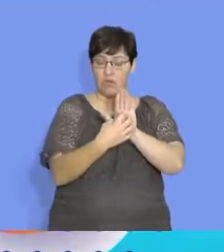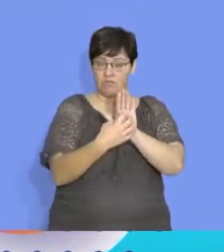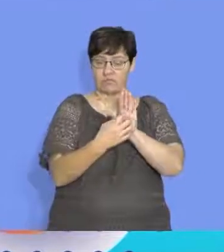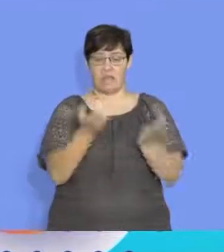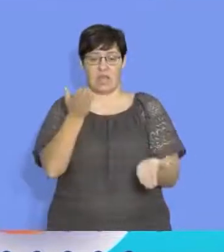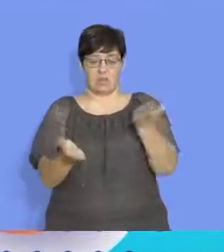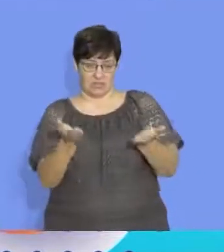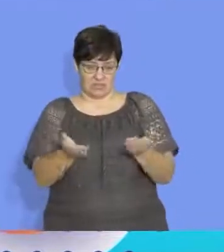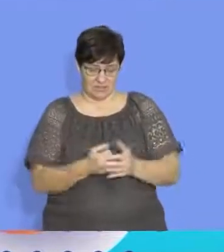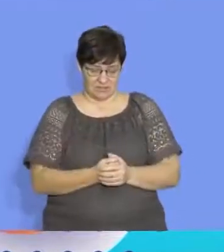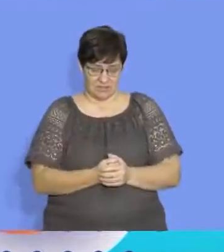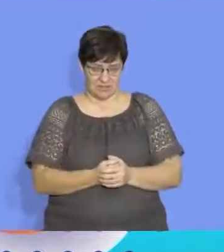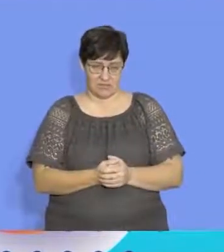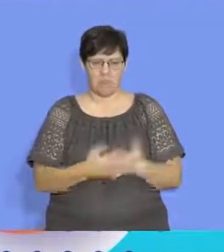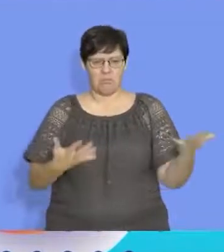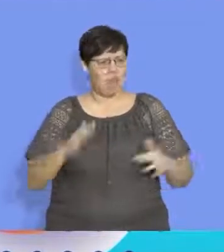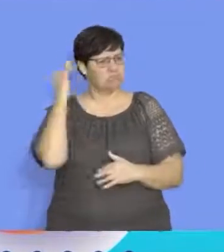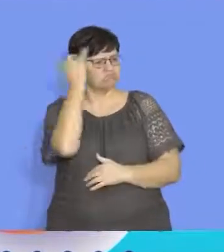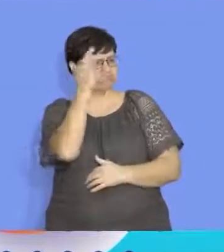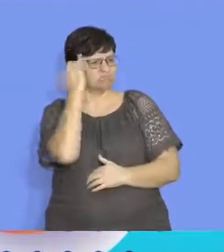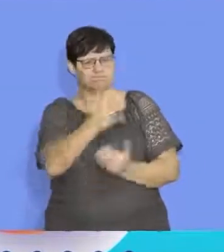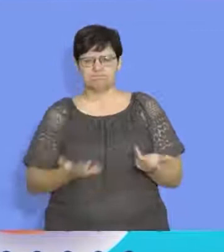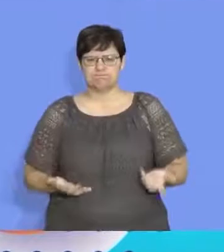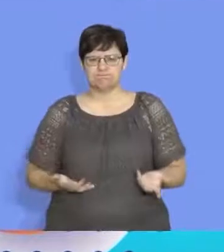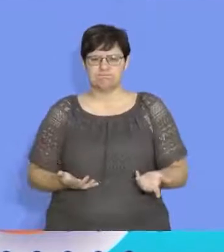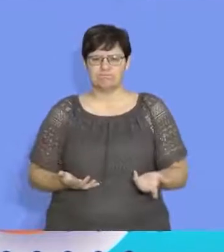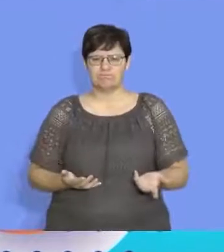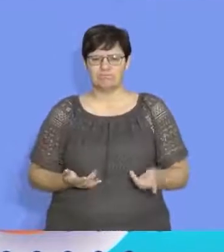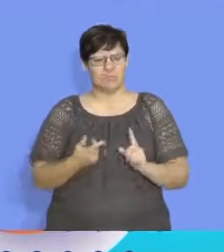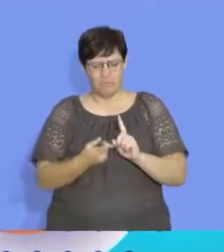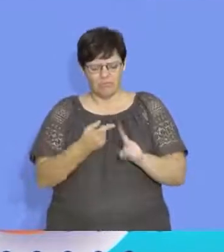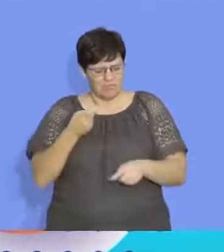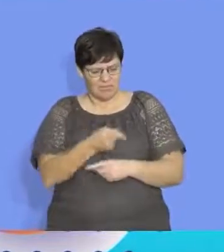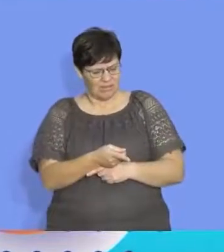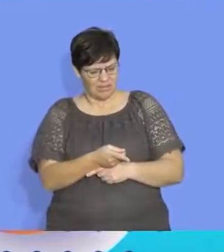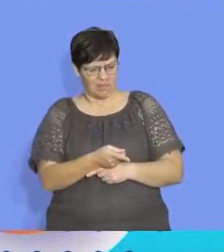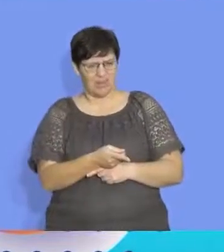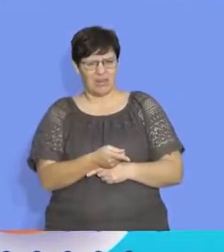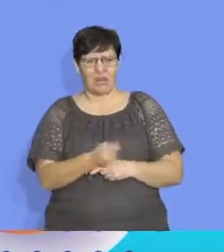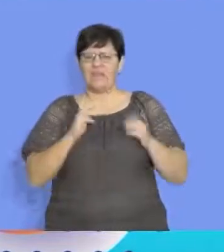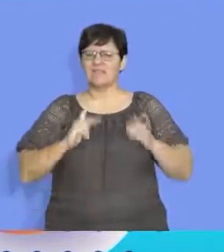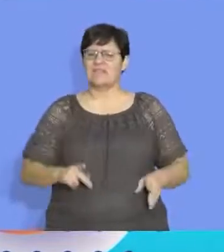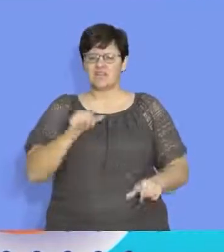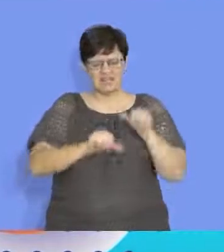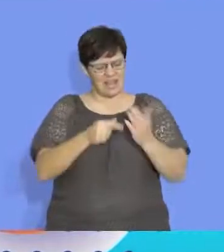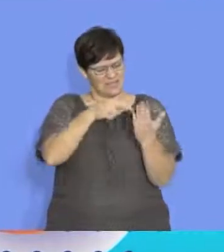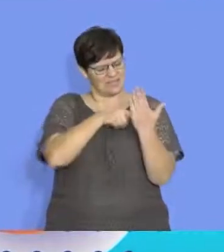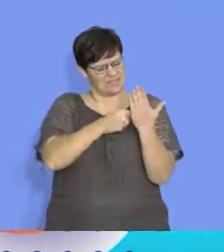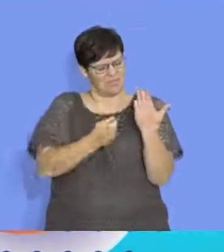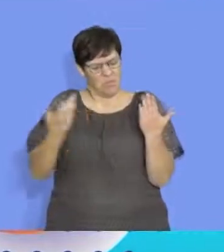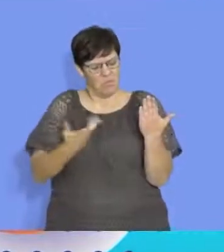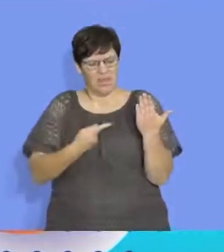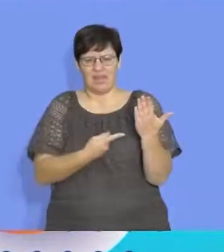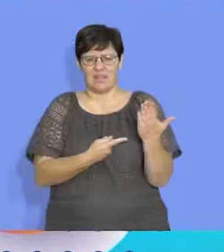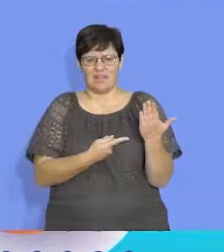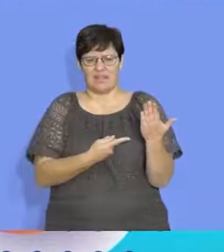you might have wondered, where do things come from when we're dealing with our physical science textbooks? We'll see suddenly an